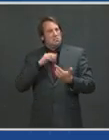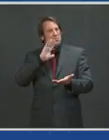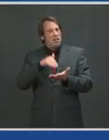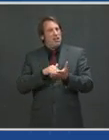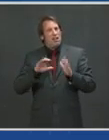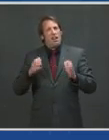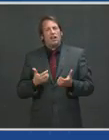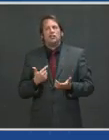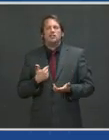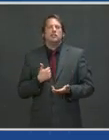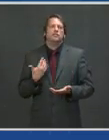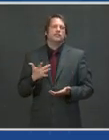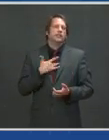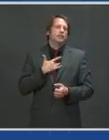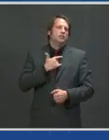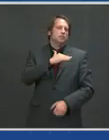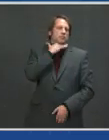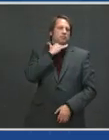ordinary people being fleeced.